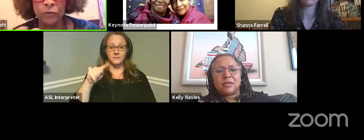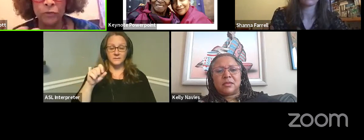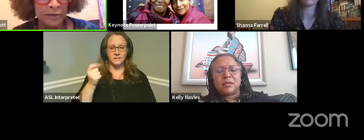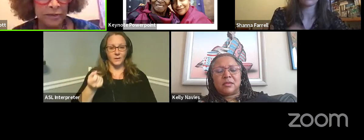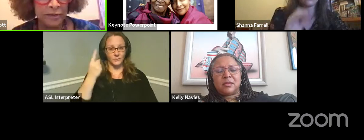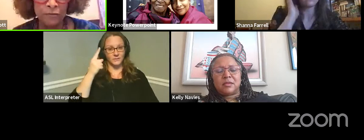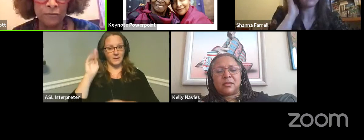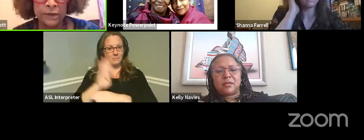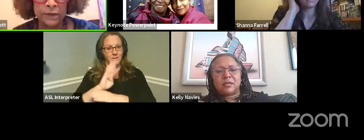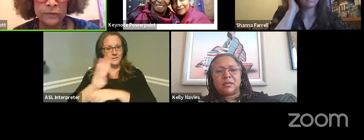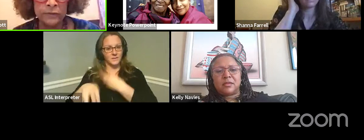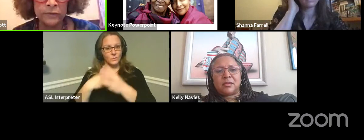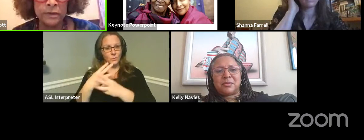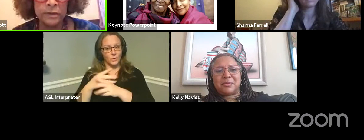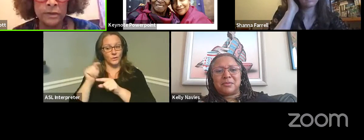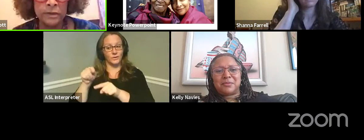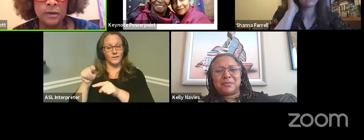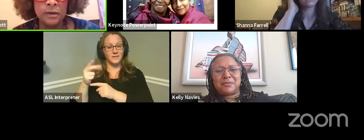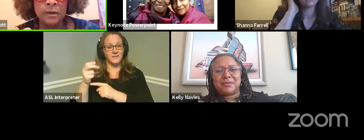world. Thomas Mann really does.